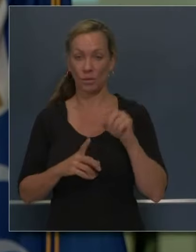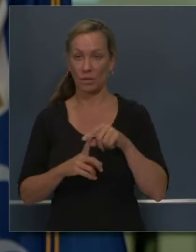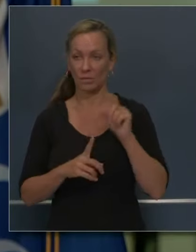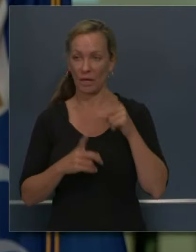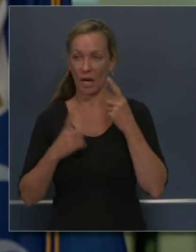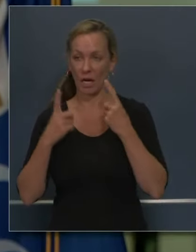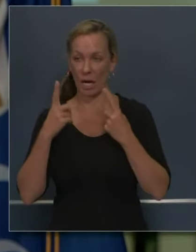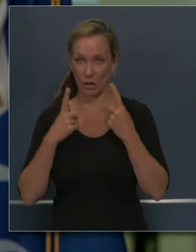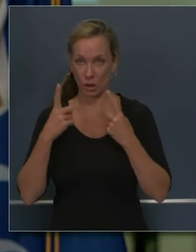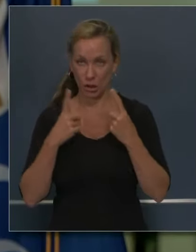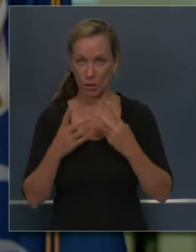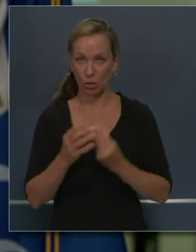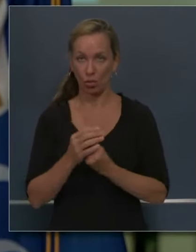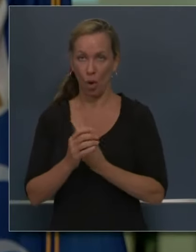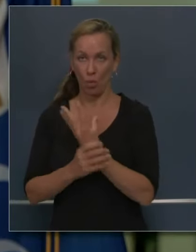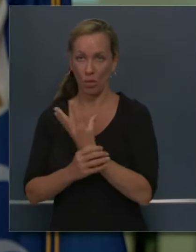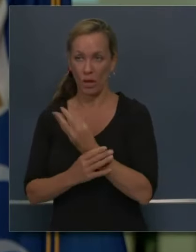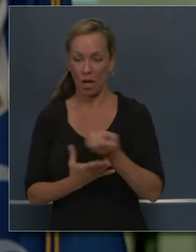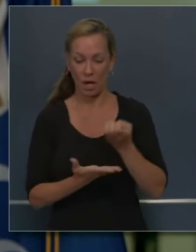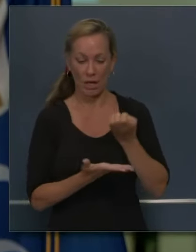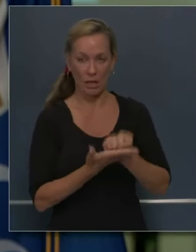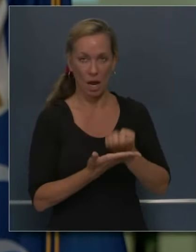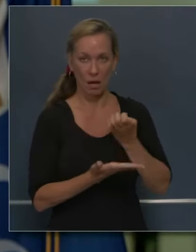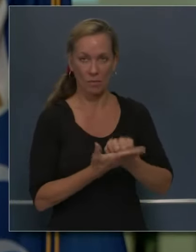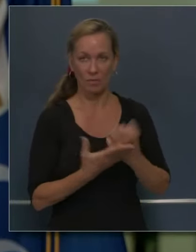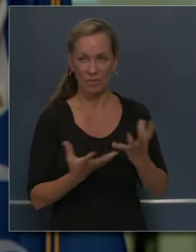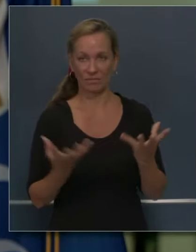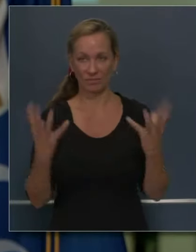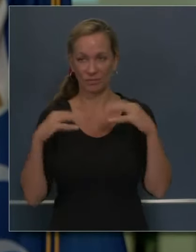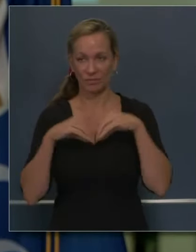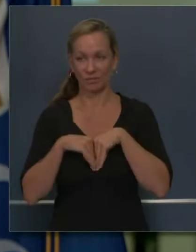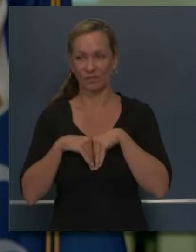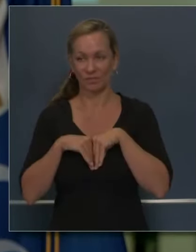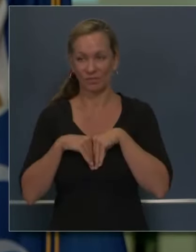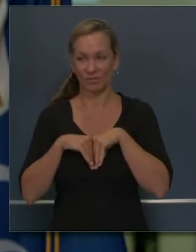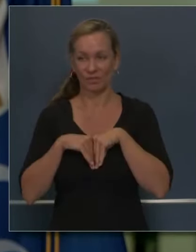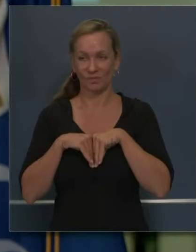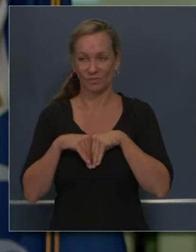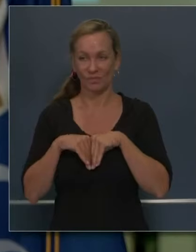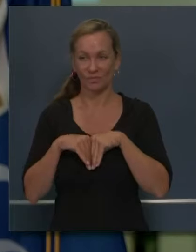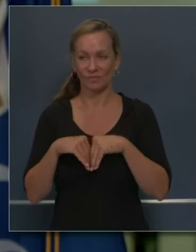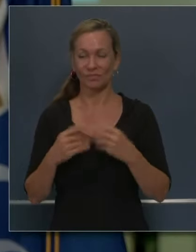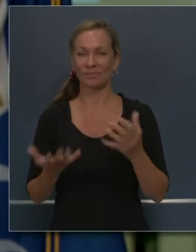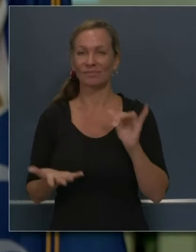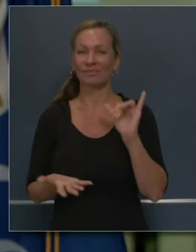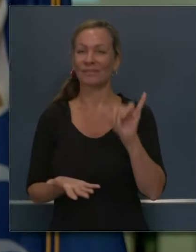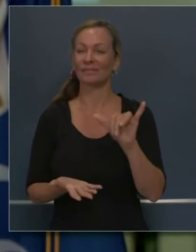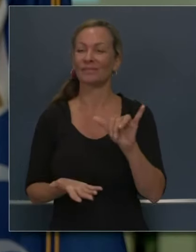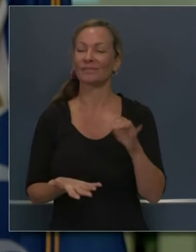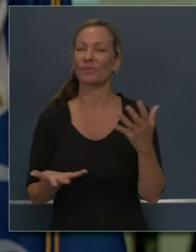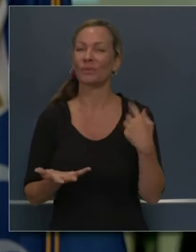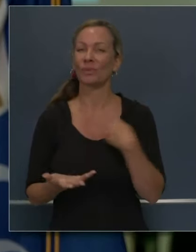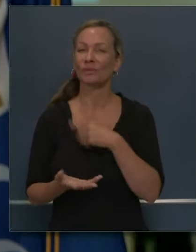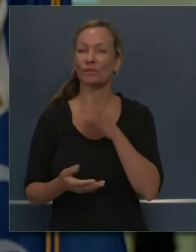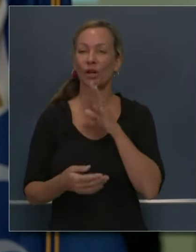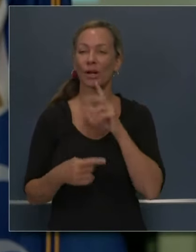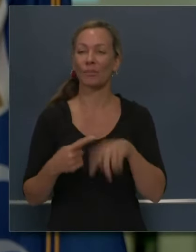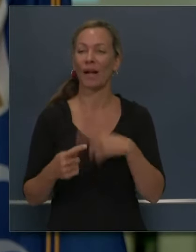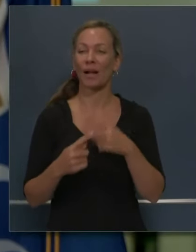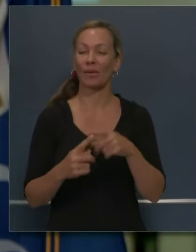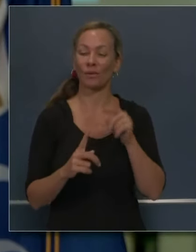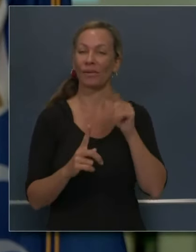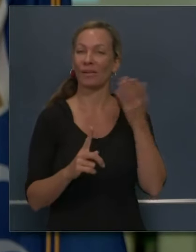economy, we must make it an inclusive economy. And so those are the tenets to which we engaged a year ago. Those are the tenets that I'm committed